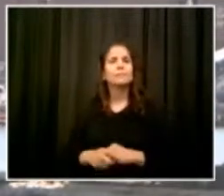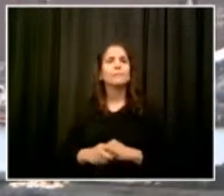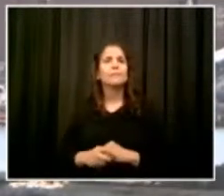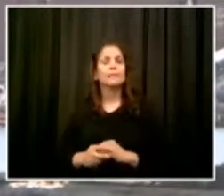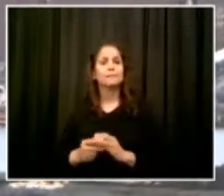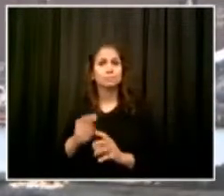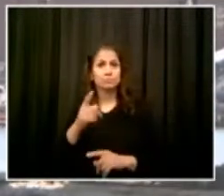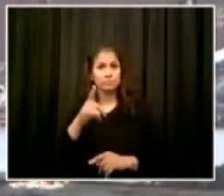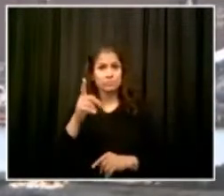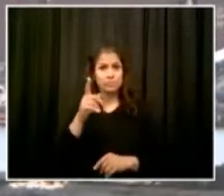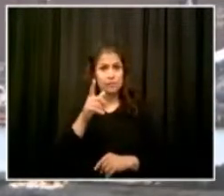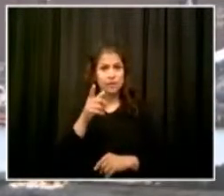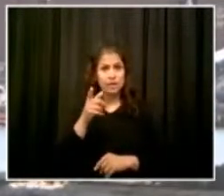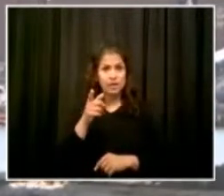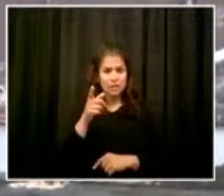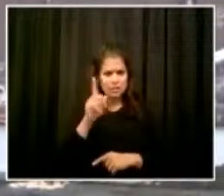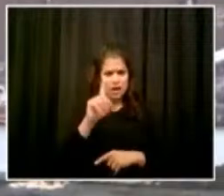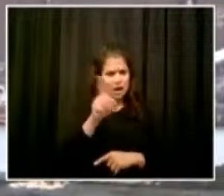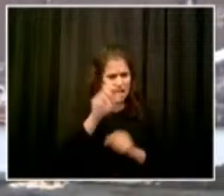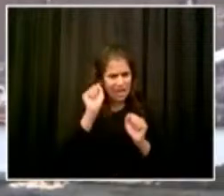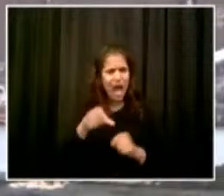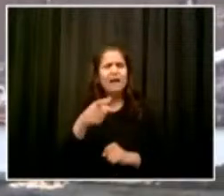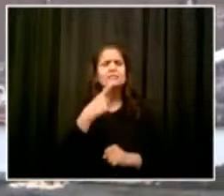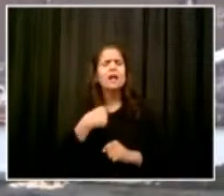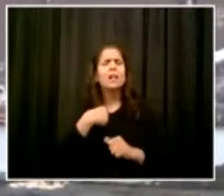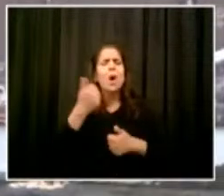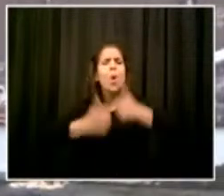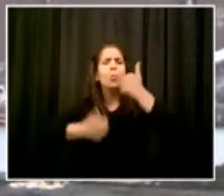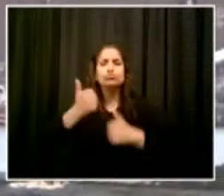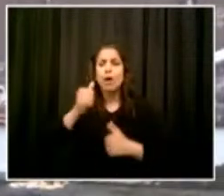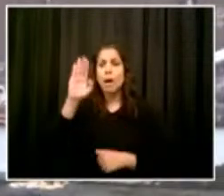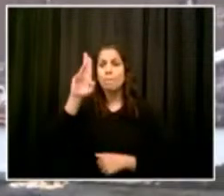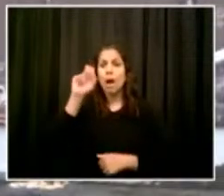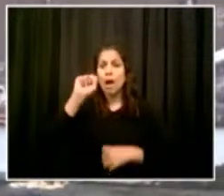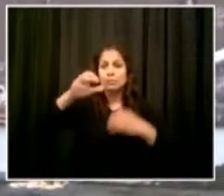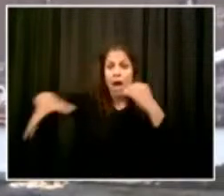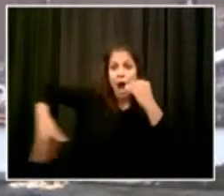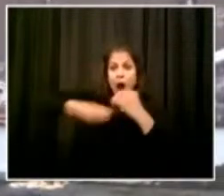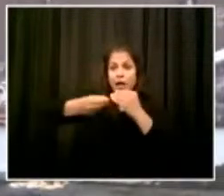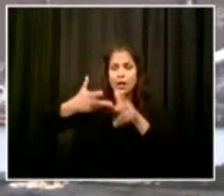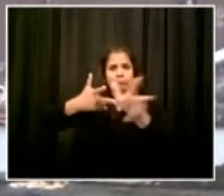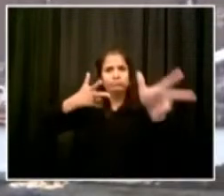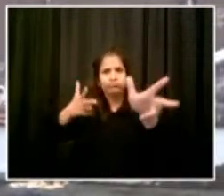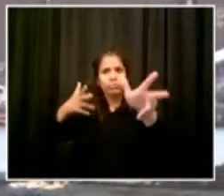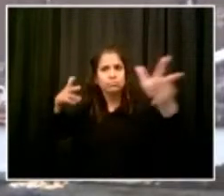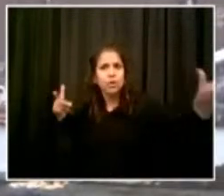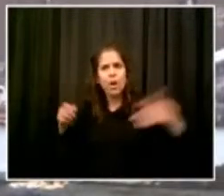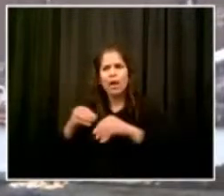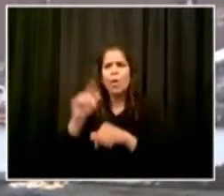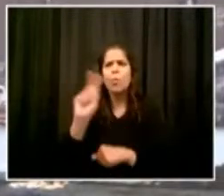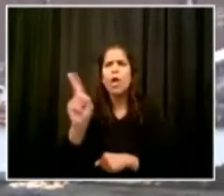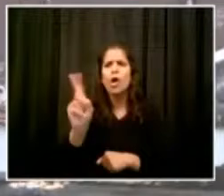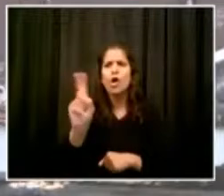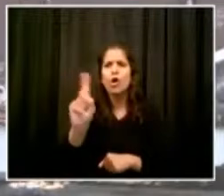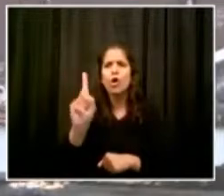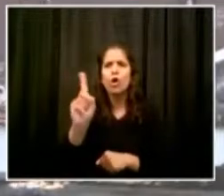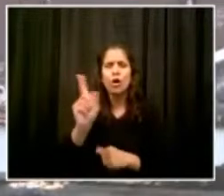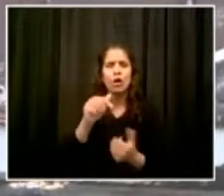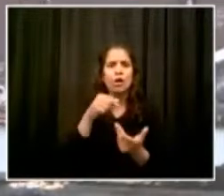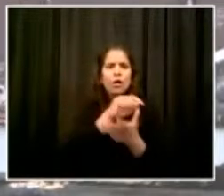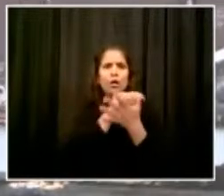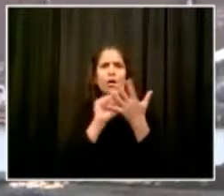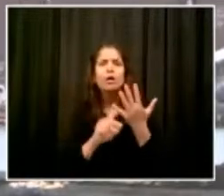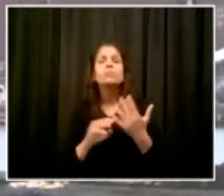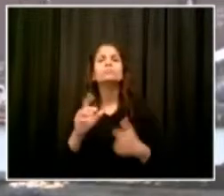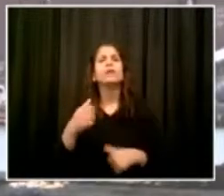Do you have an email? Gersh, read your email, man. Stop baking so much and read your email. Main